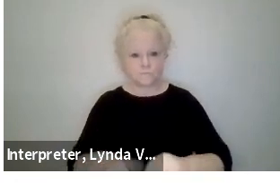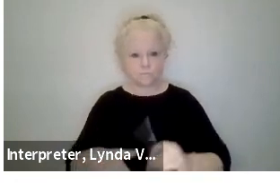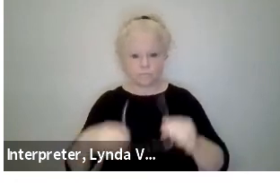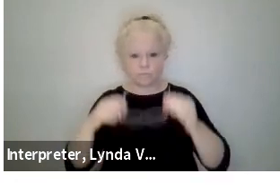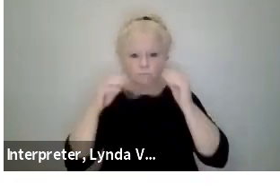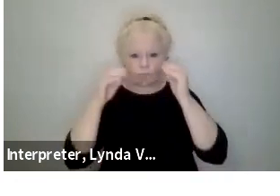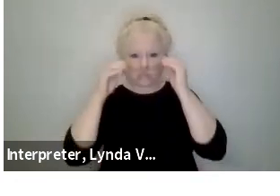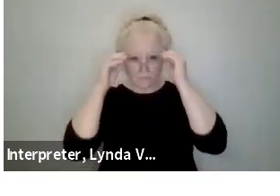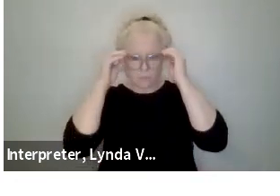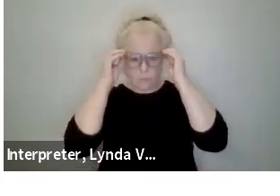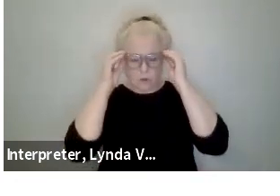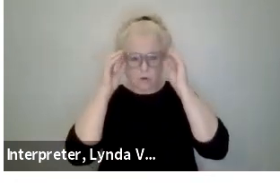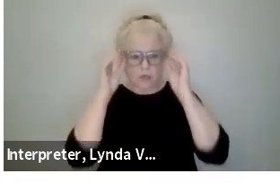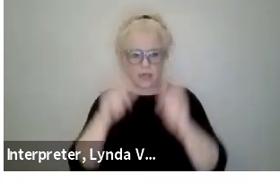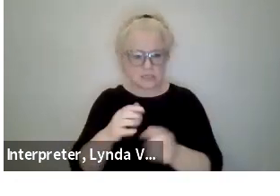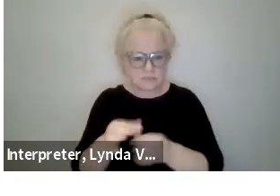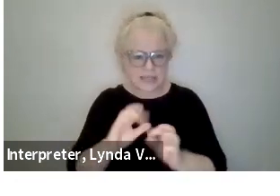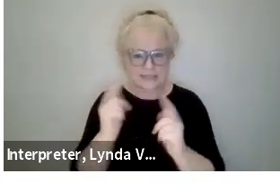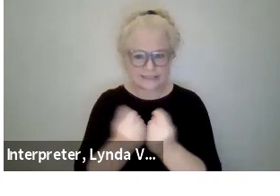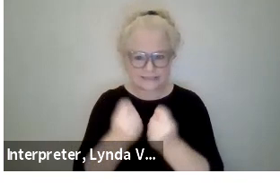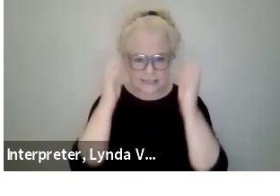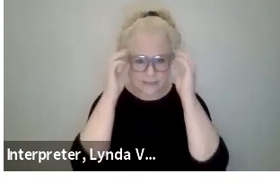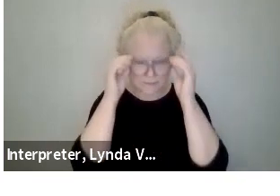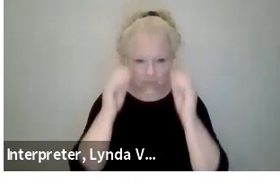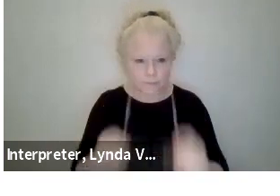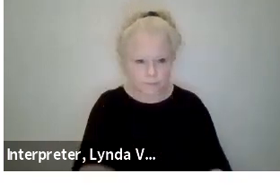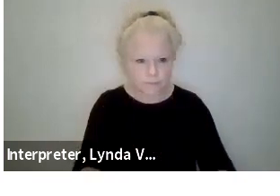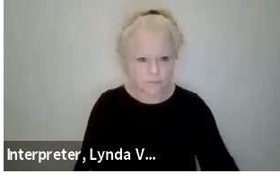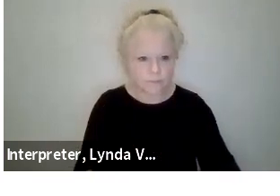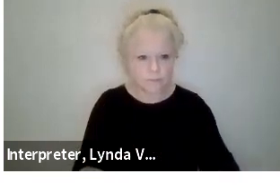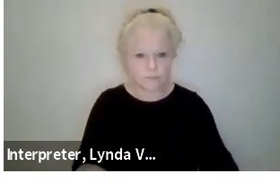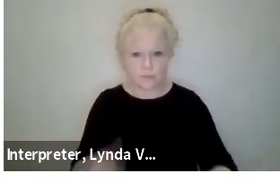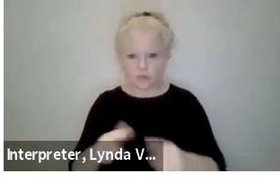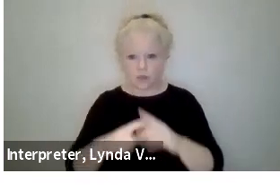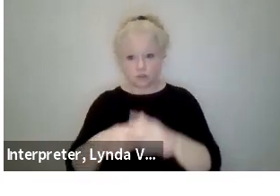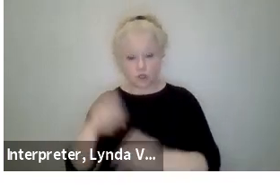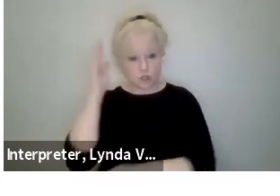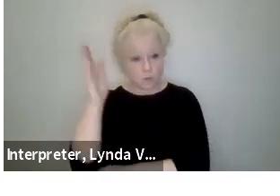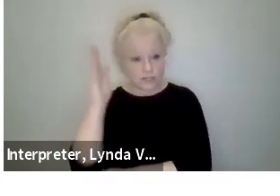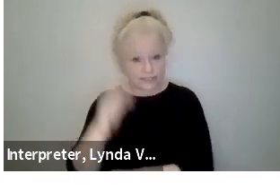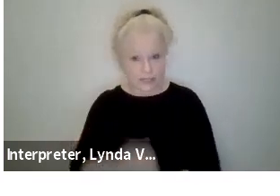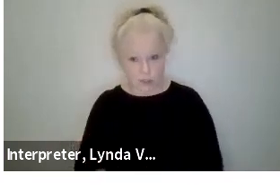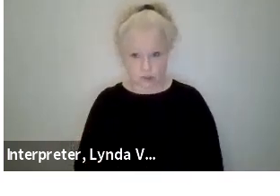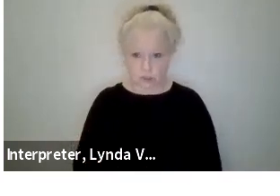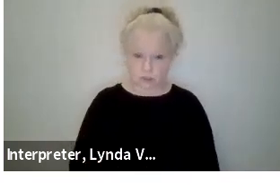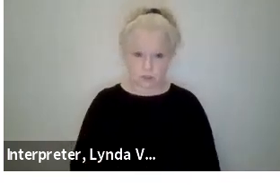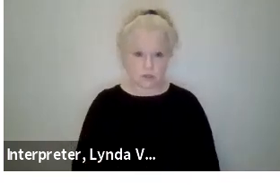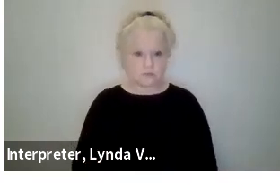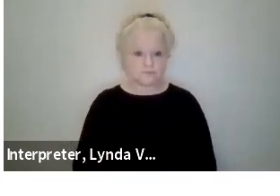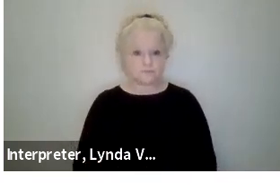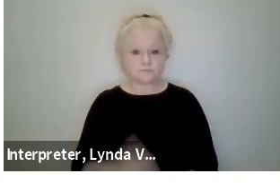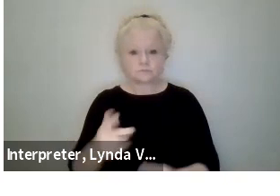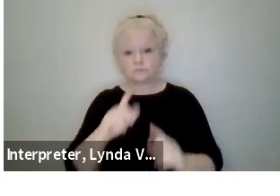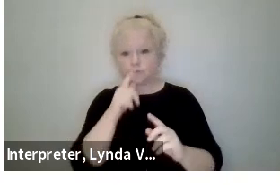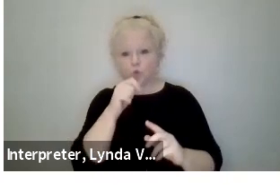Careers 360 team. I'm excited to kick off the rest of this presentation to tell you guys about the